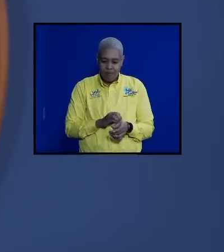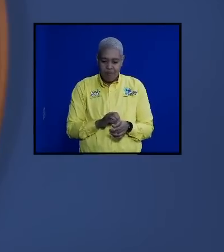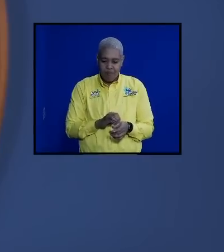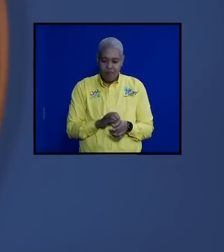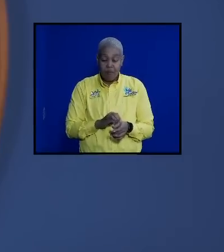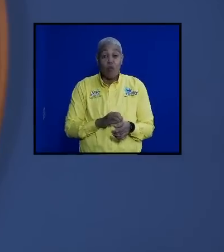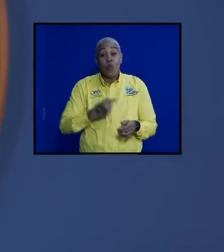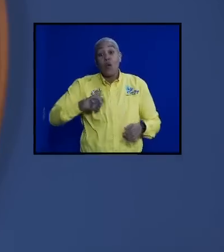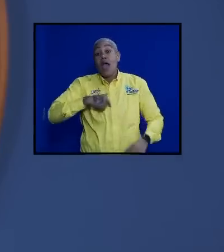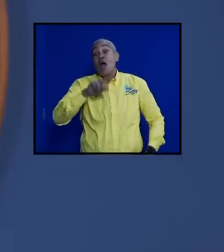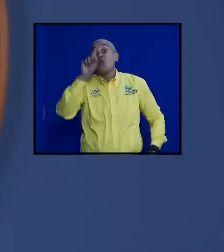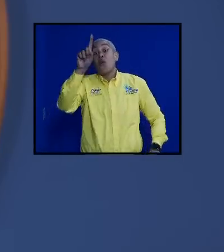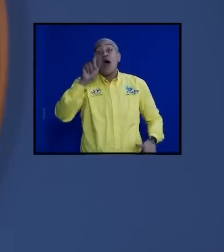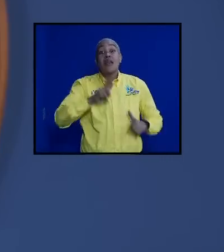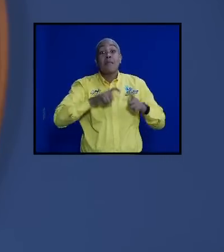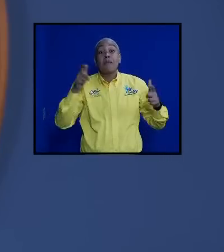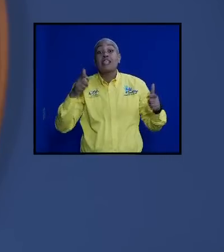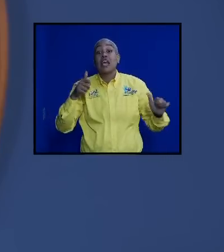when we had Kingfish.